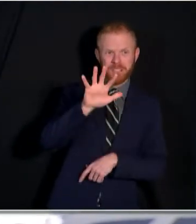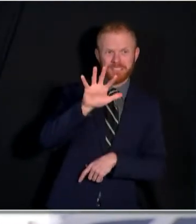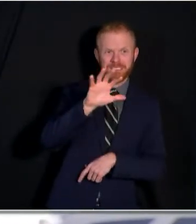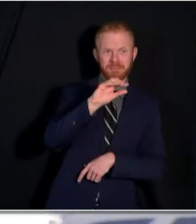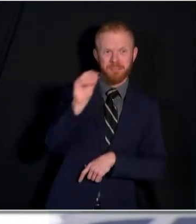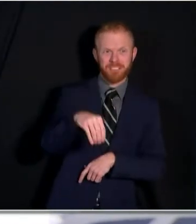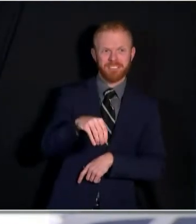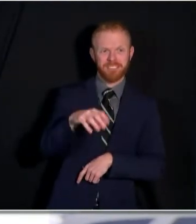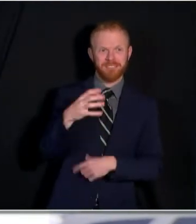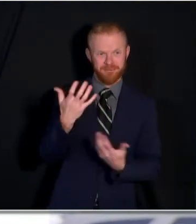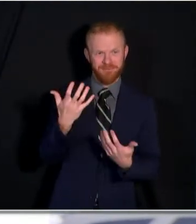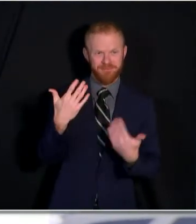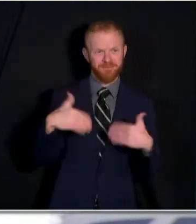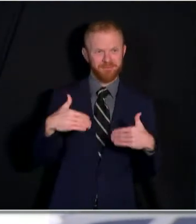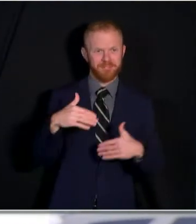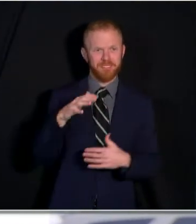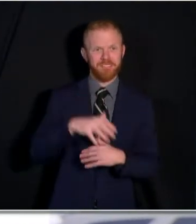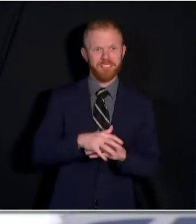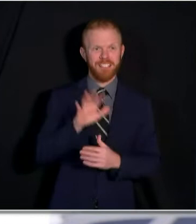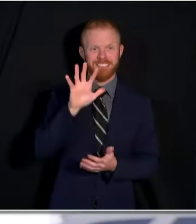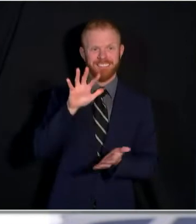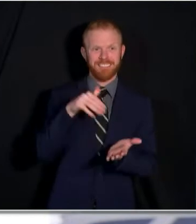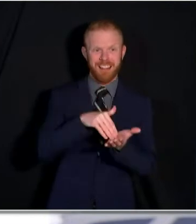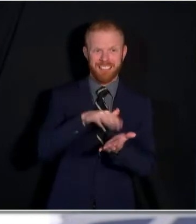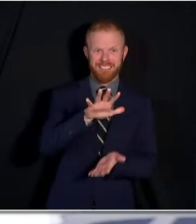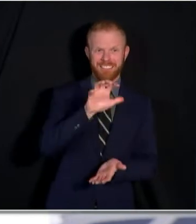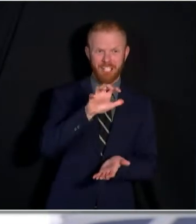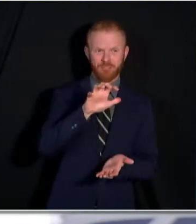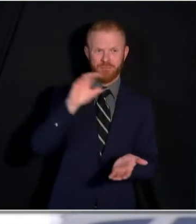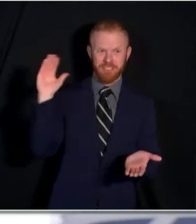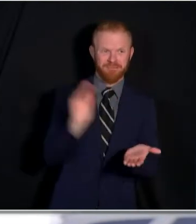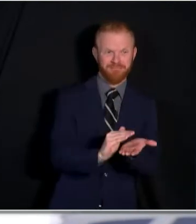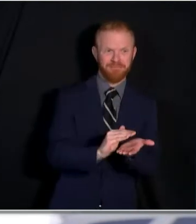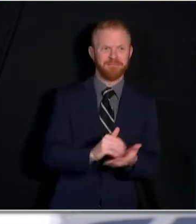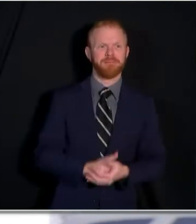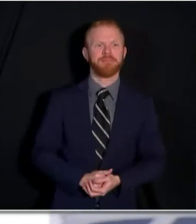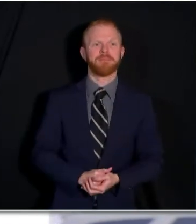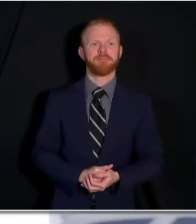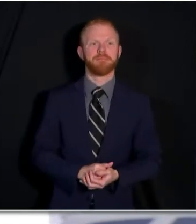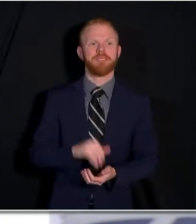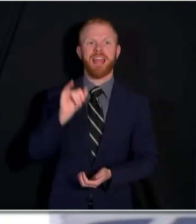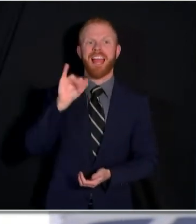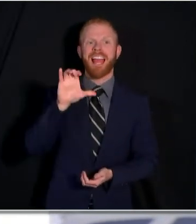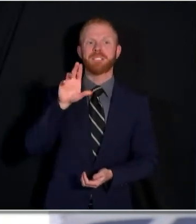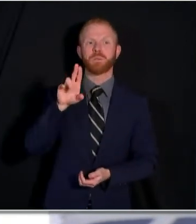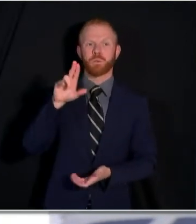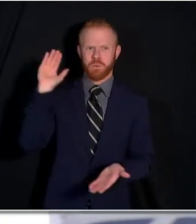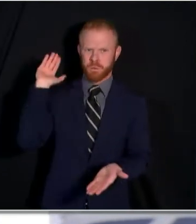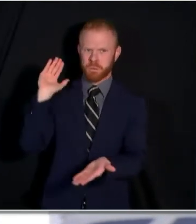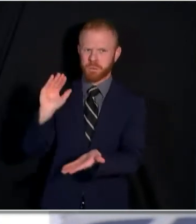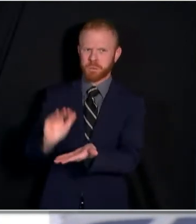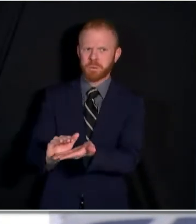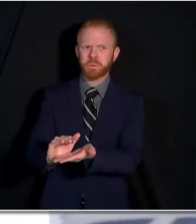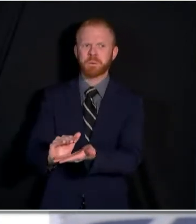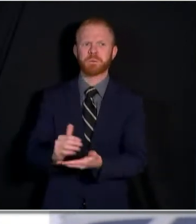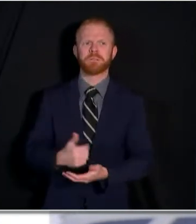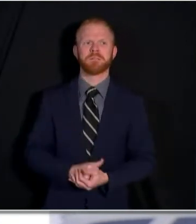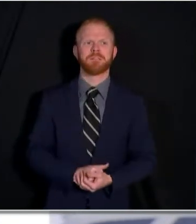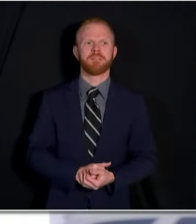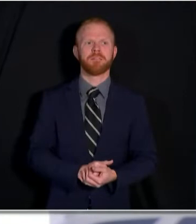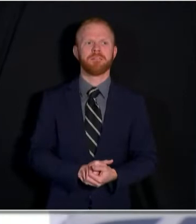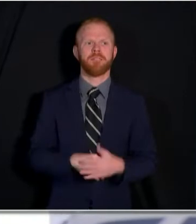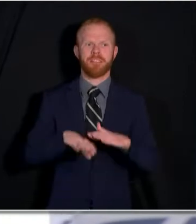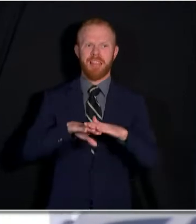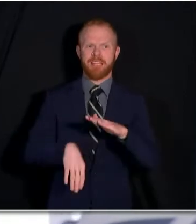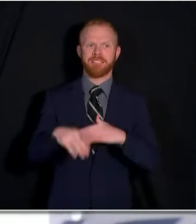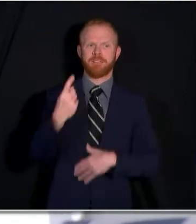down to 5,600 cases. ICUs, hospitalizations, decompressing, less than a third of where they were at peak just a few